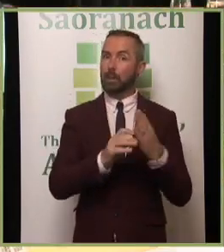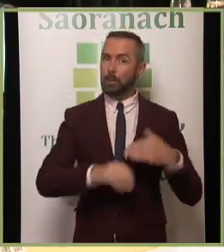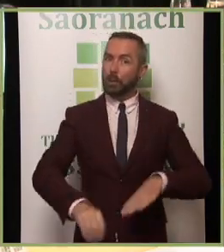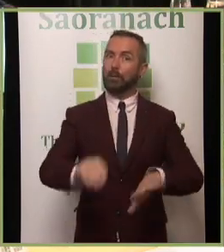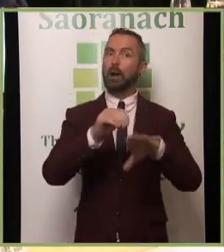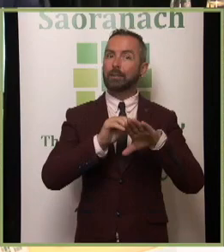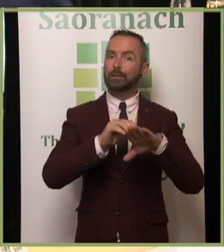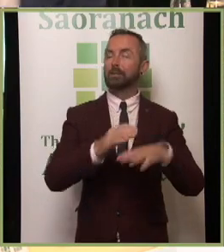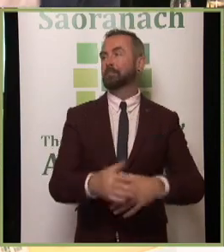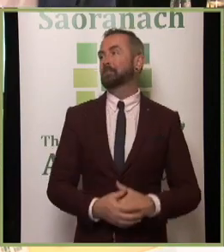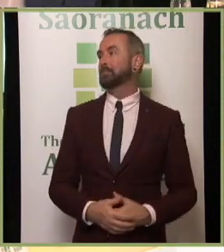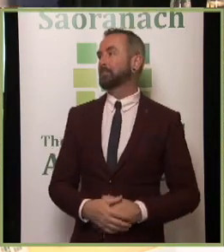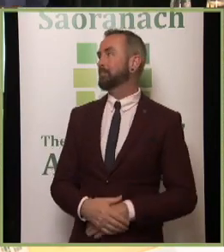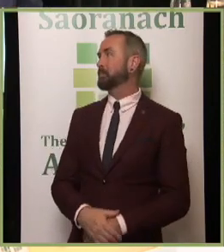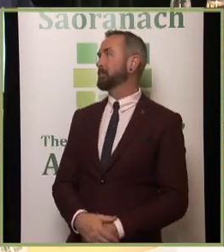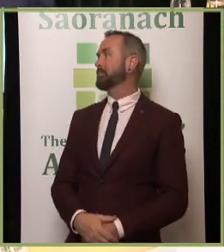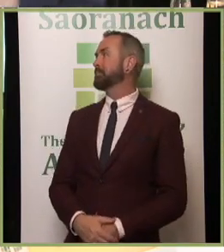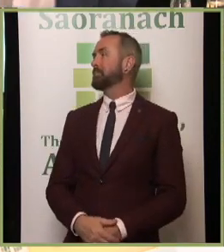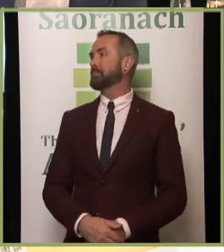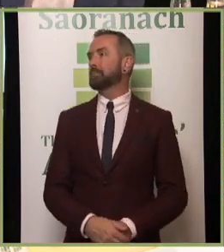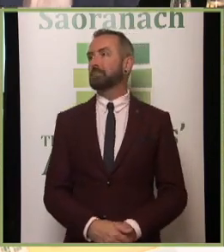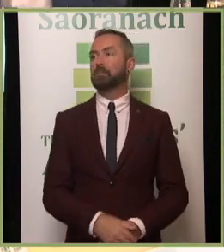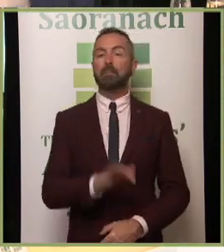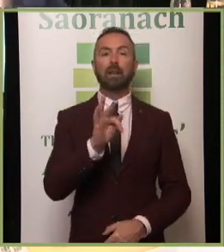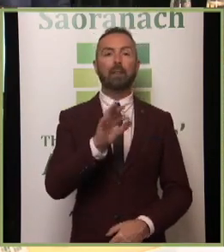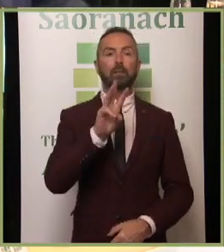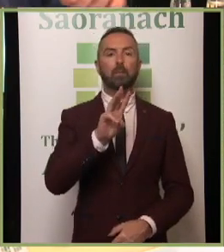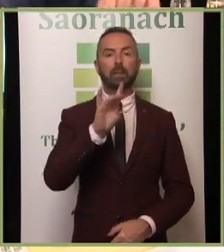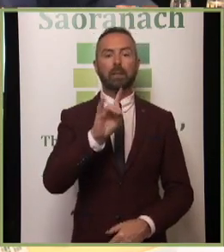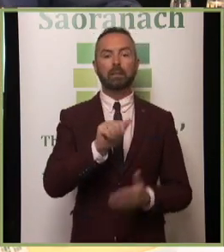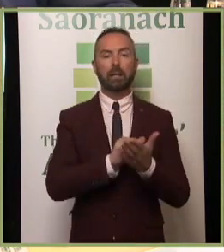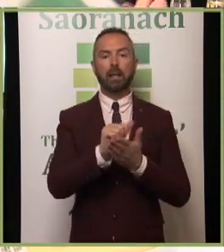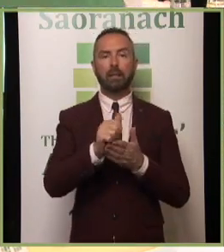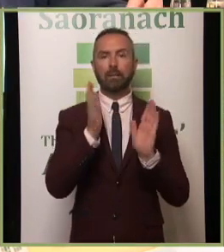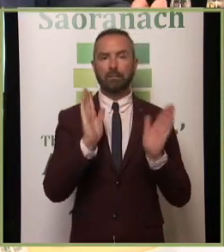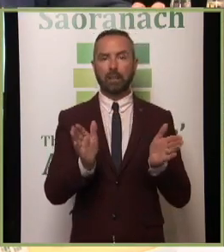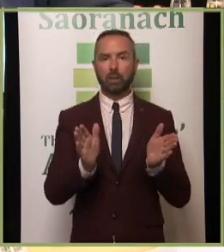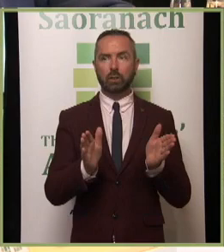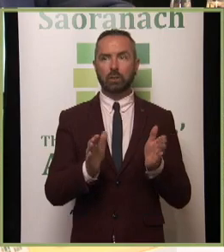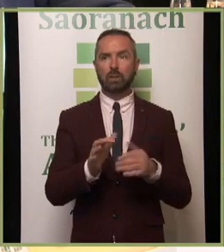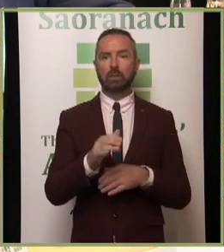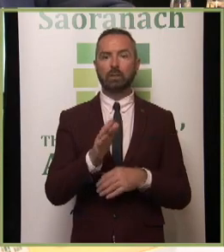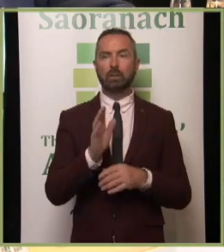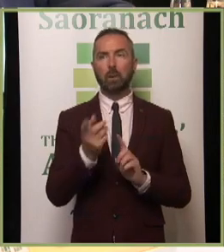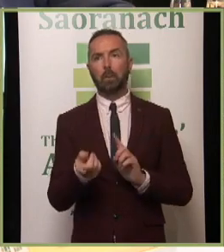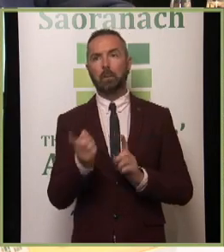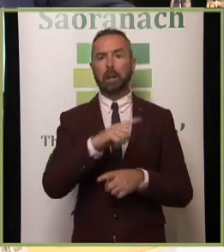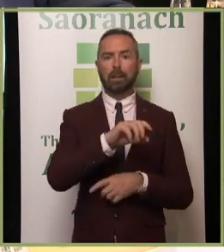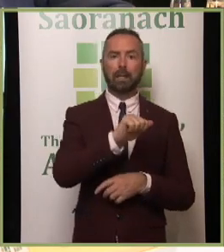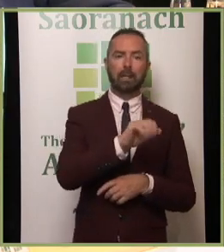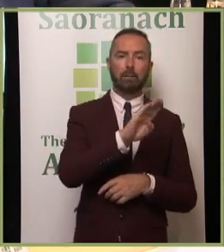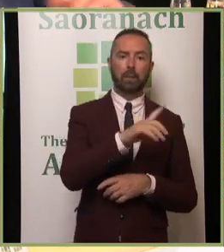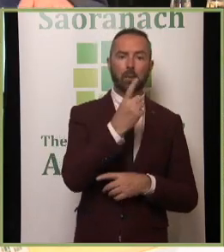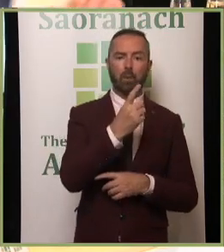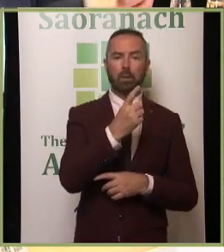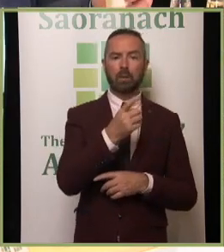everybody. Great, and FWH 11 is gone, and we have gone back to AB1,